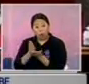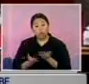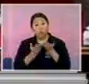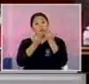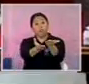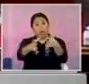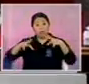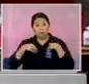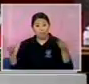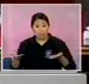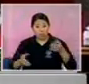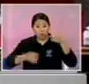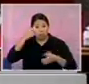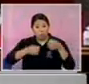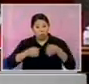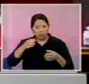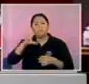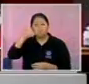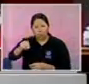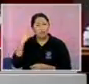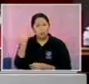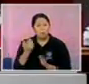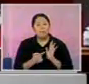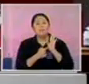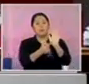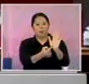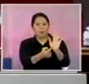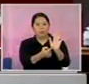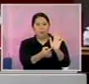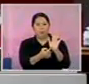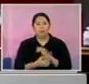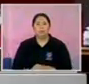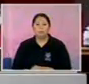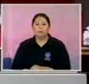yet. It is only being presented.